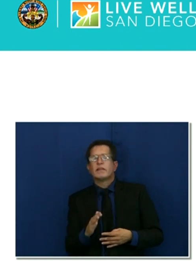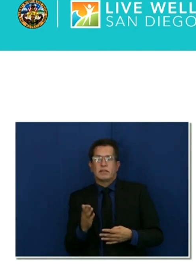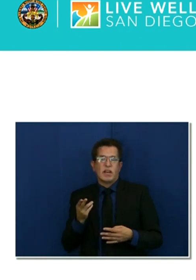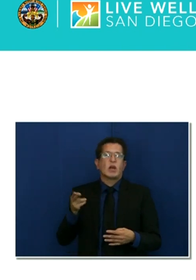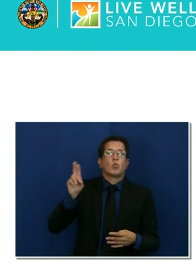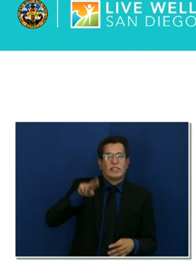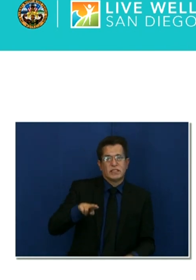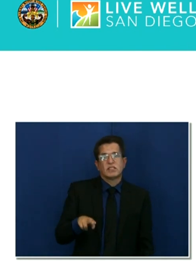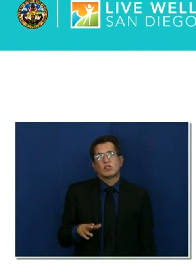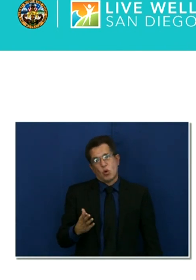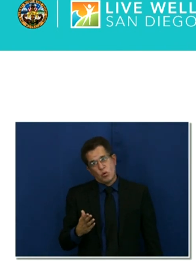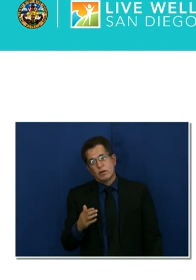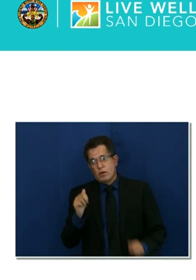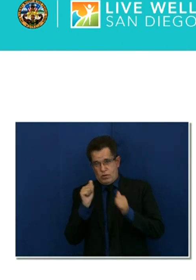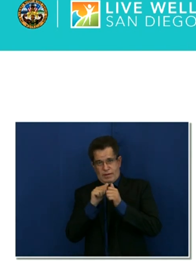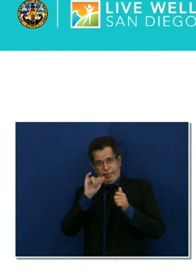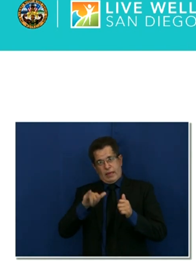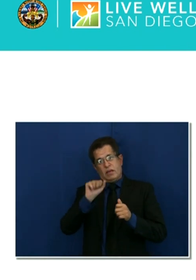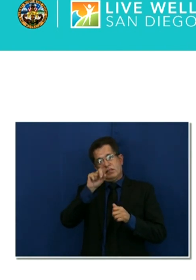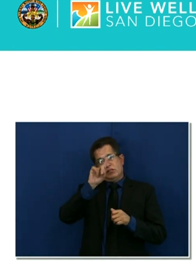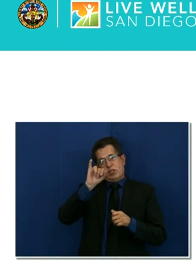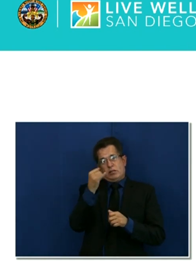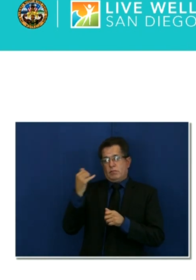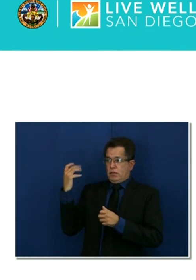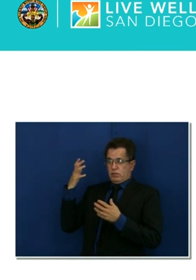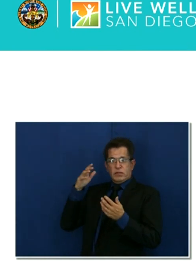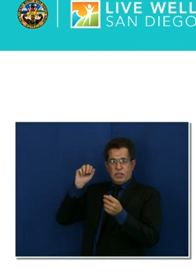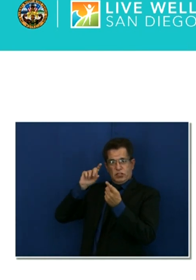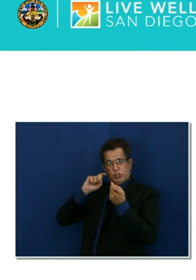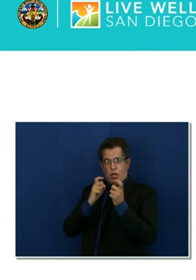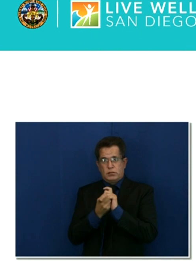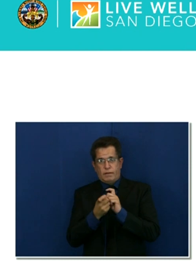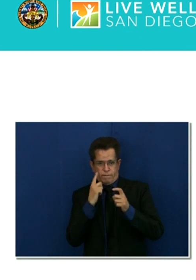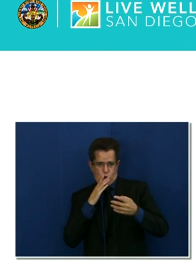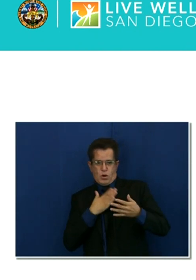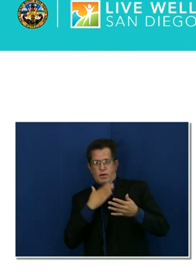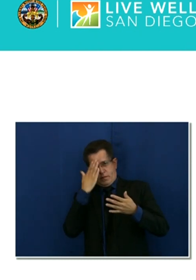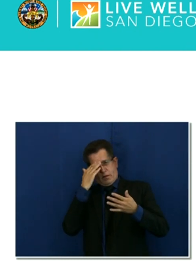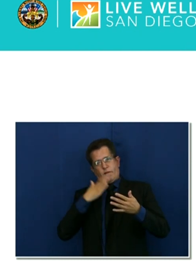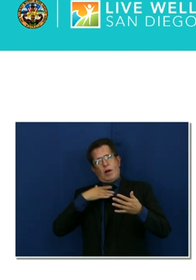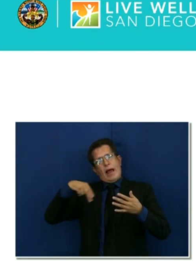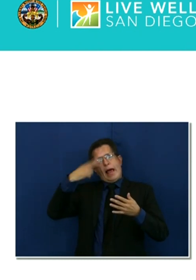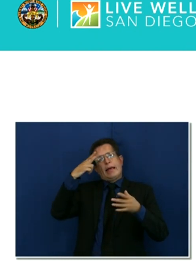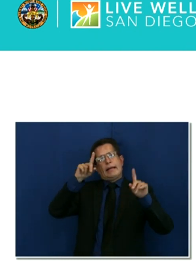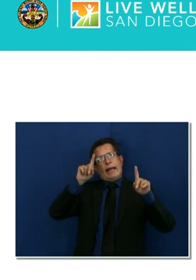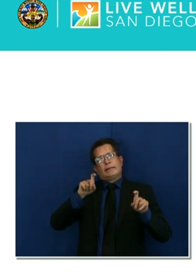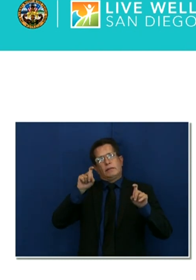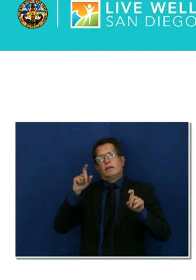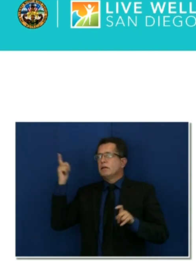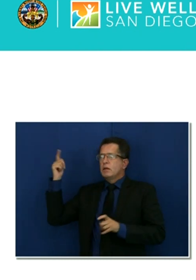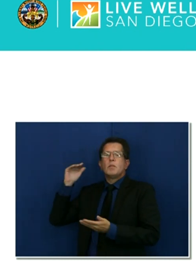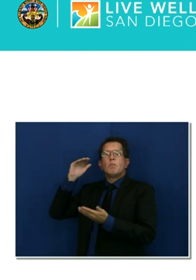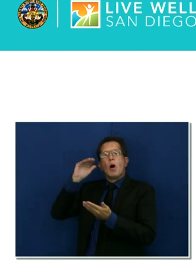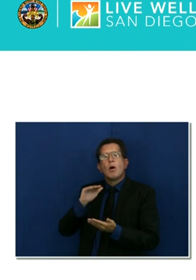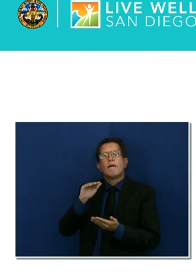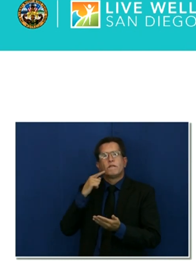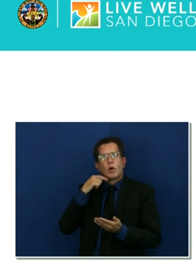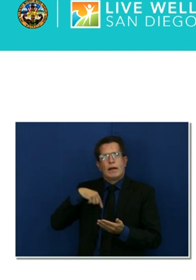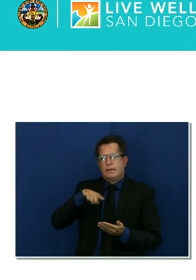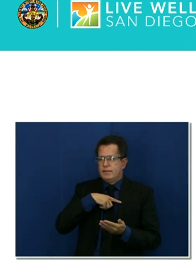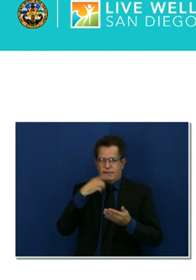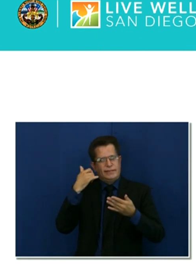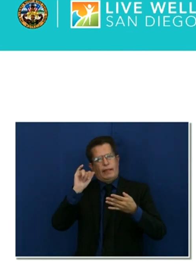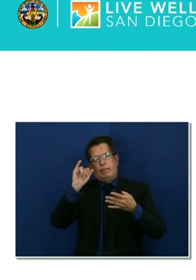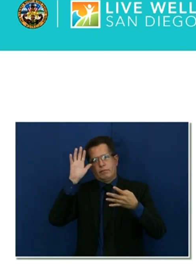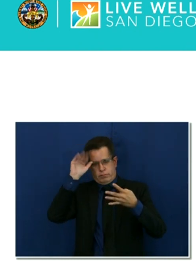tier. So with the adjustment, which is related to our testing rate, this places us